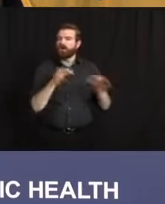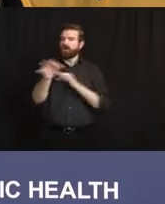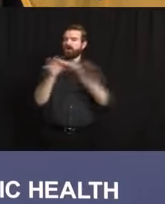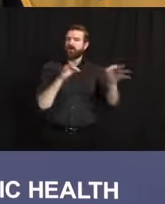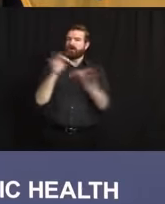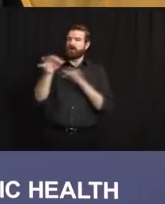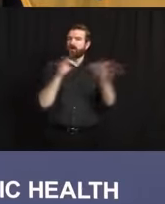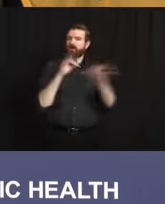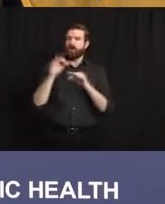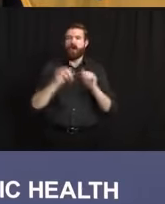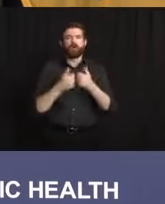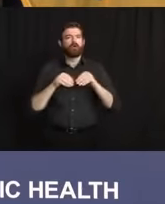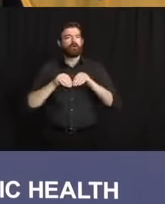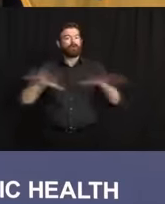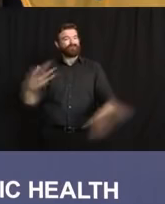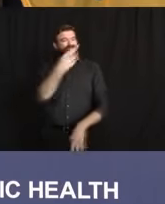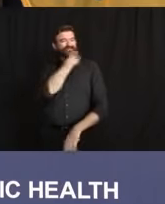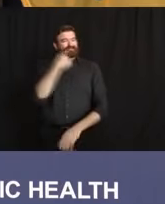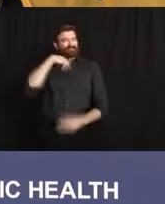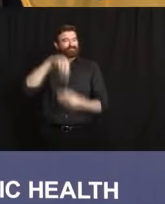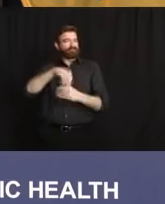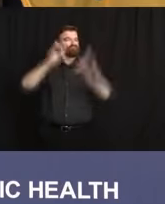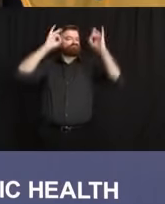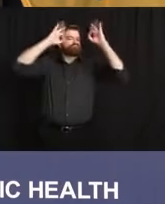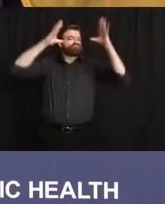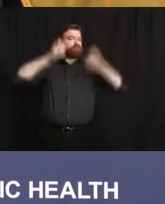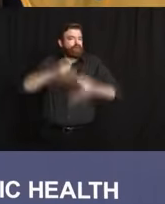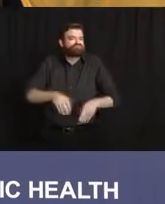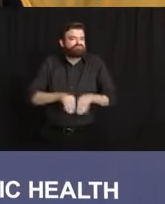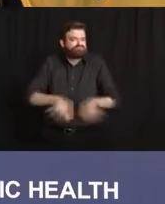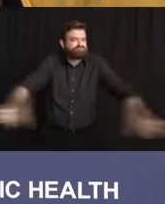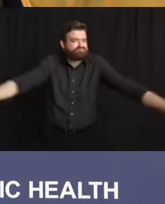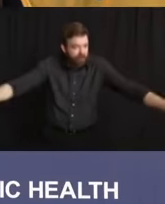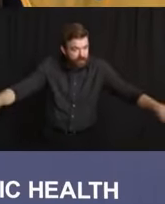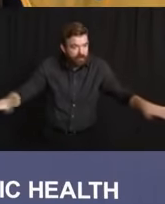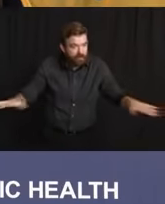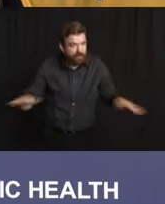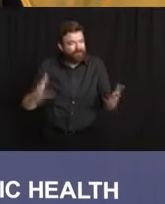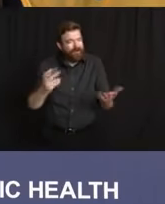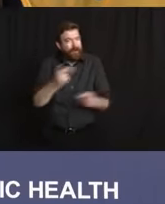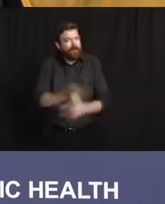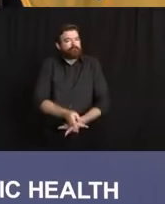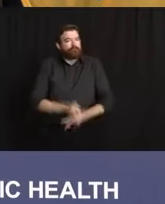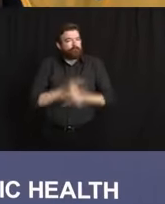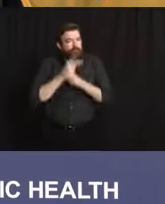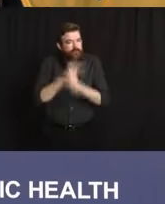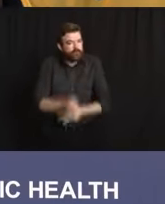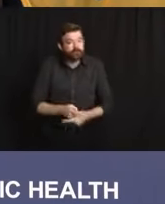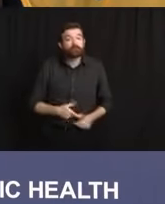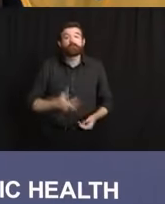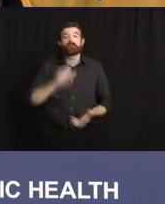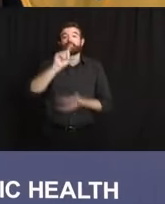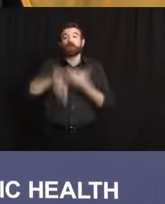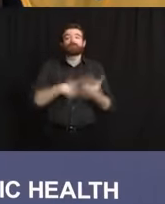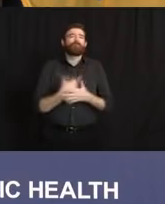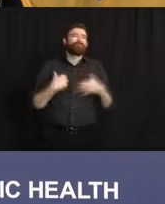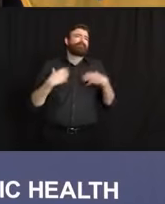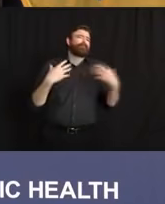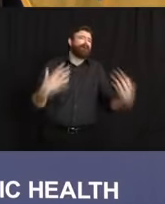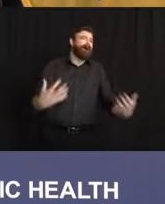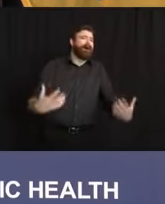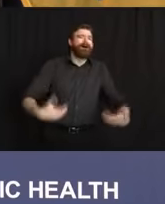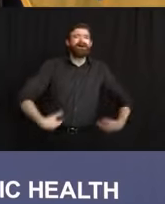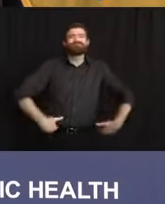carefully. And secondly, as it relates to graduations, we want folks to celebrate. They deserve it. And